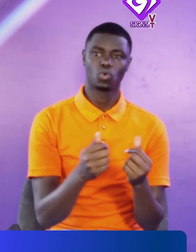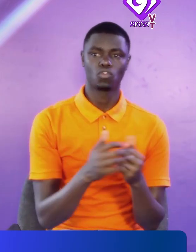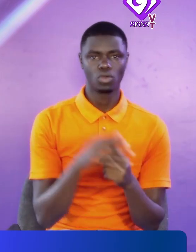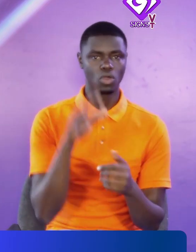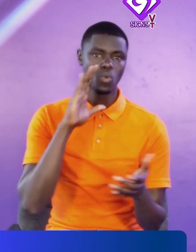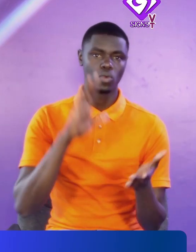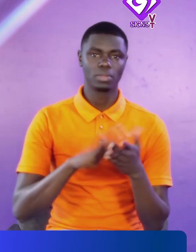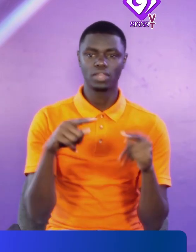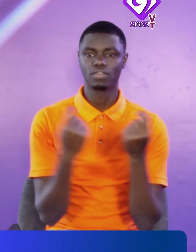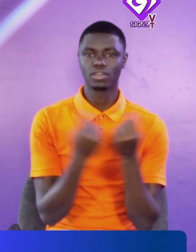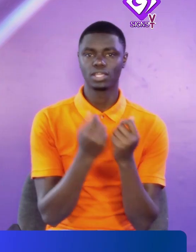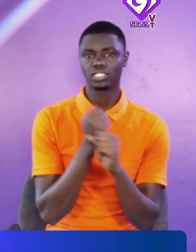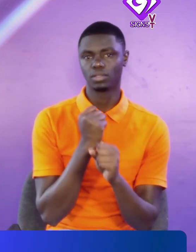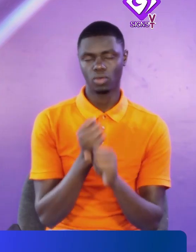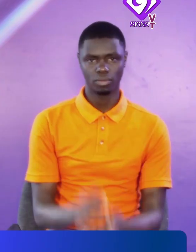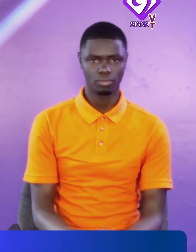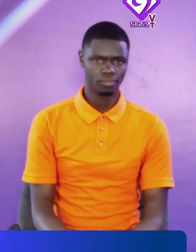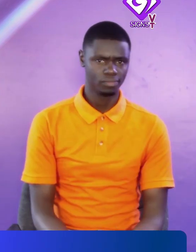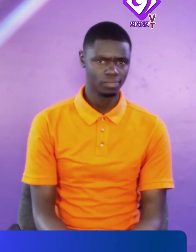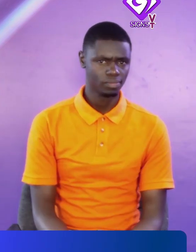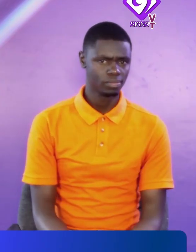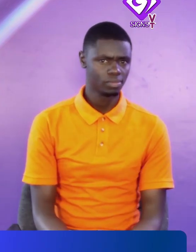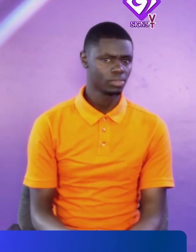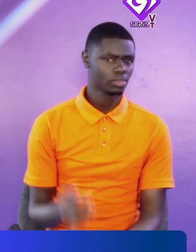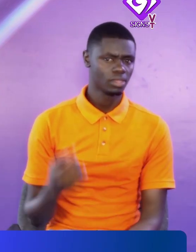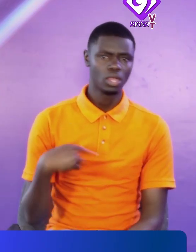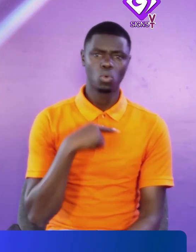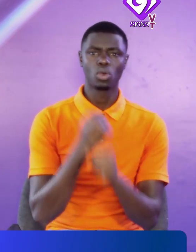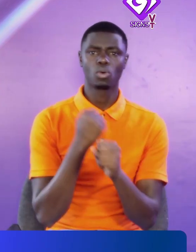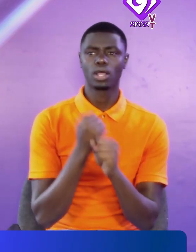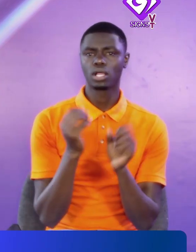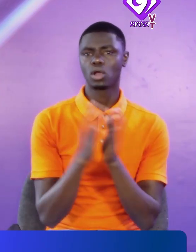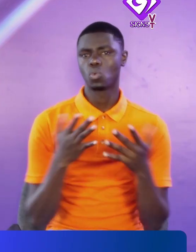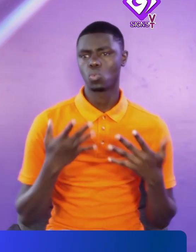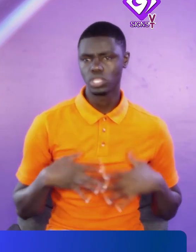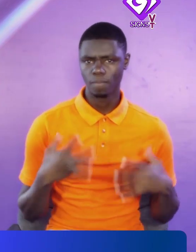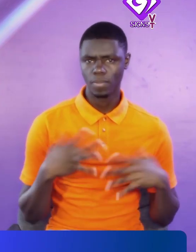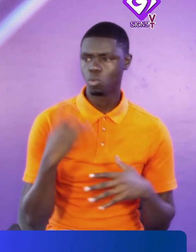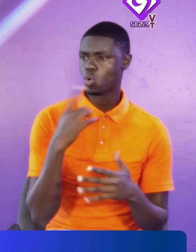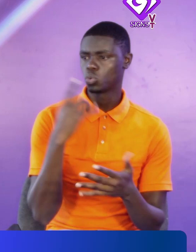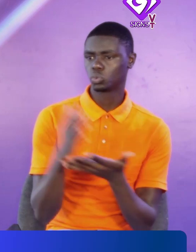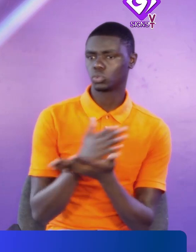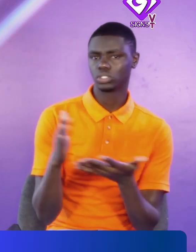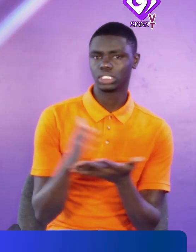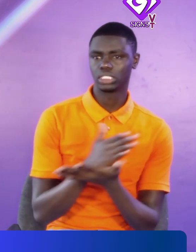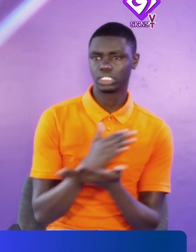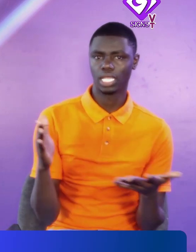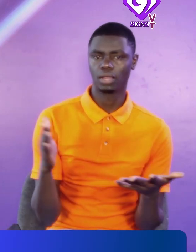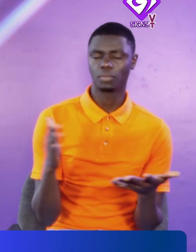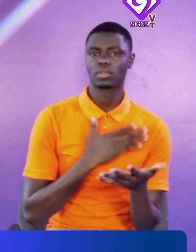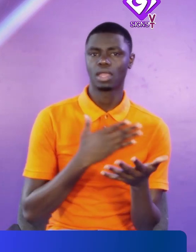teamwork, but we work with people who share our